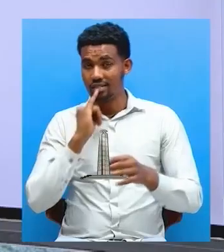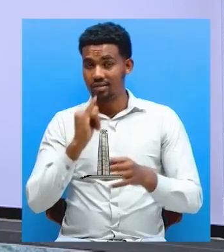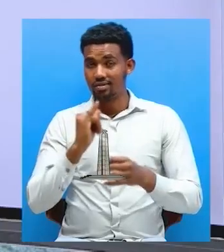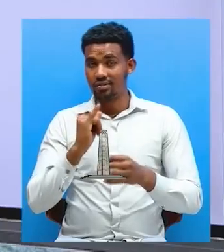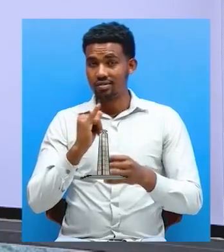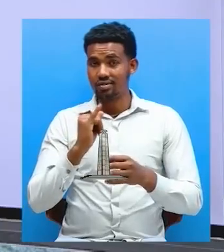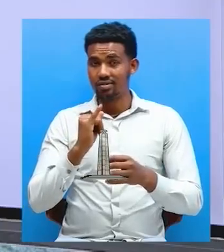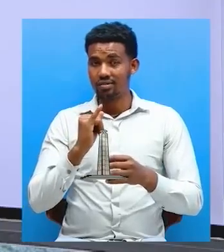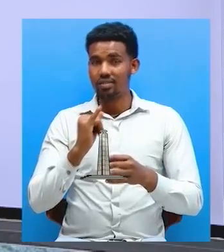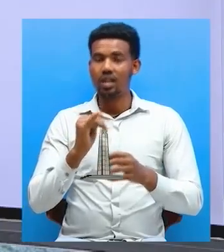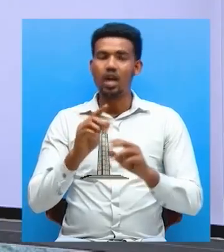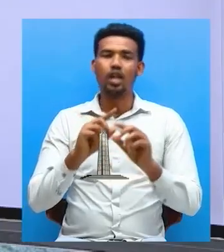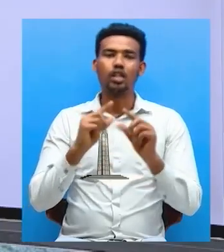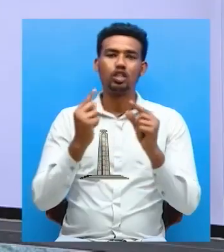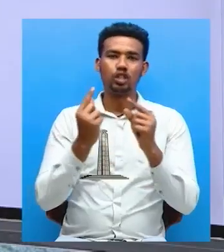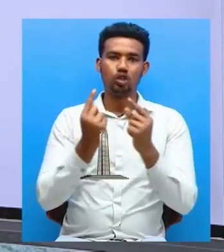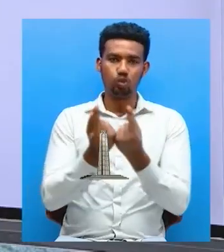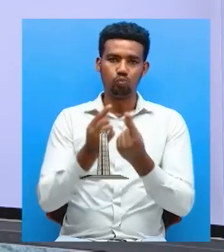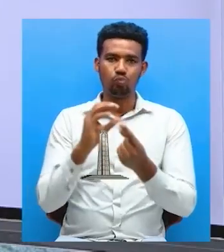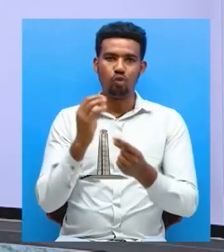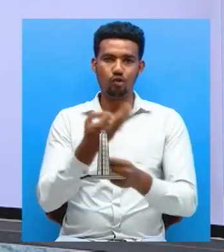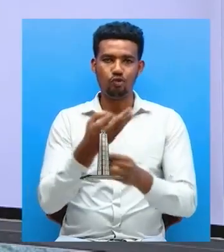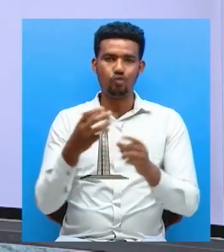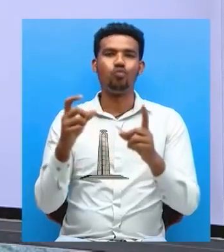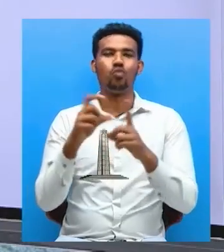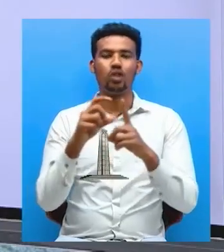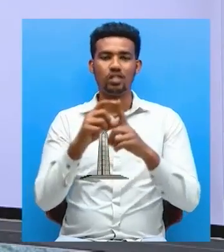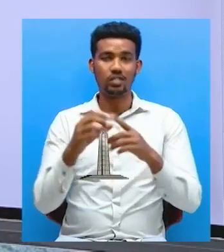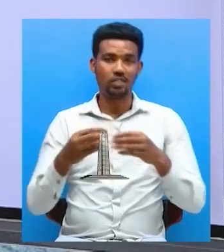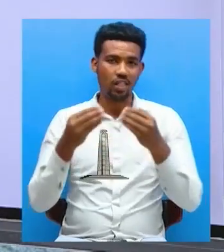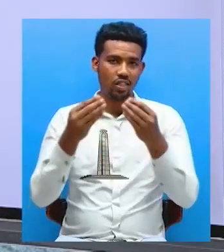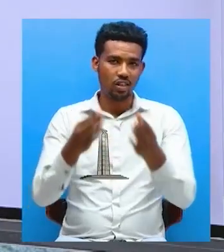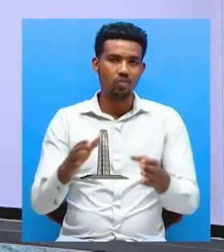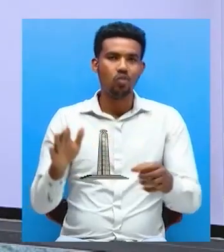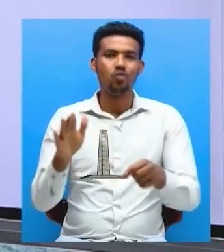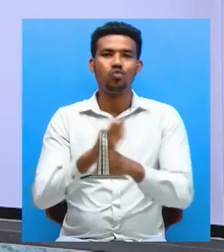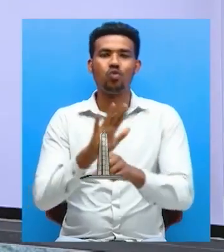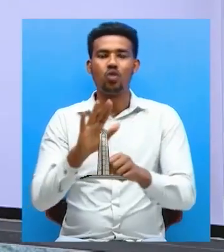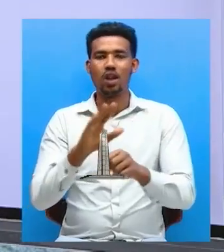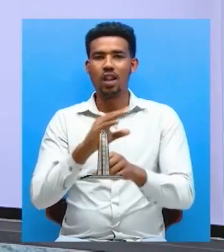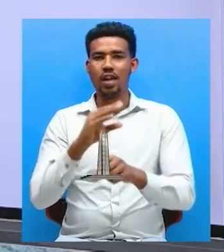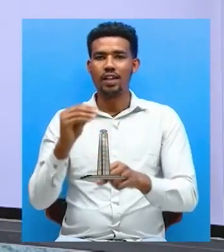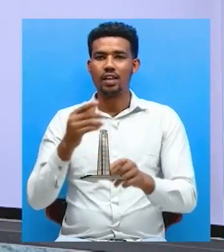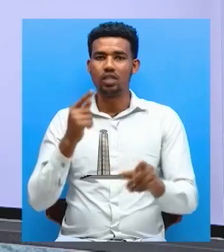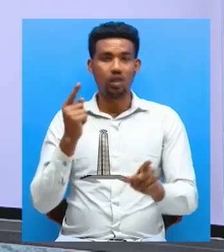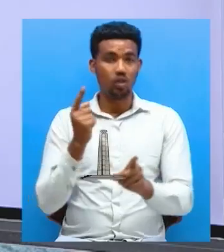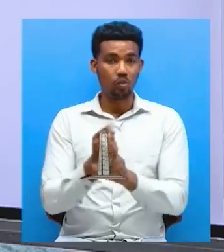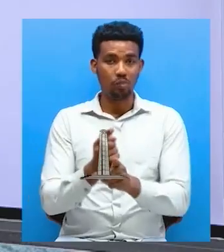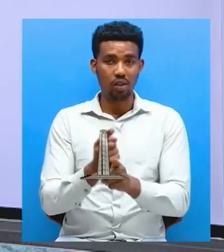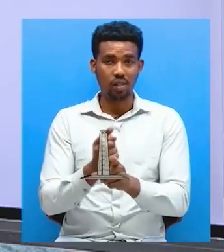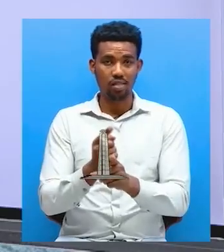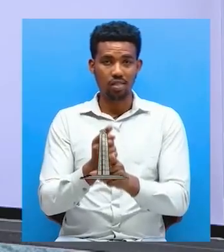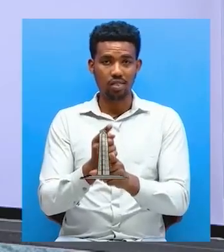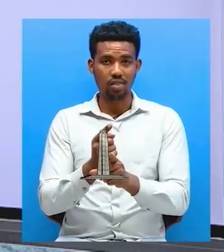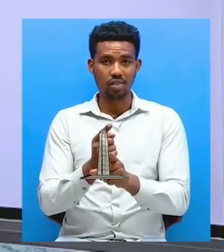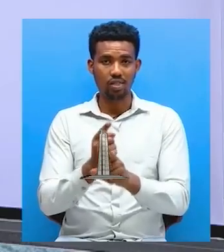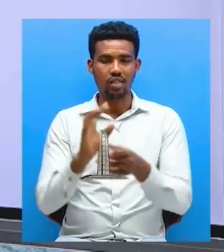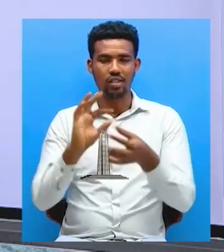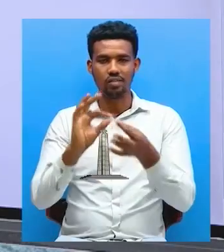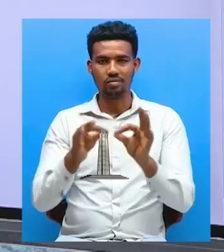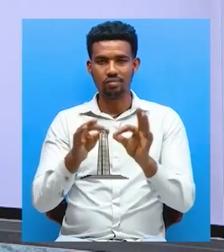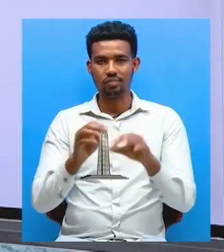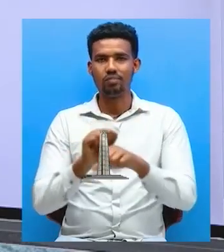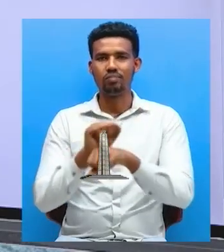sentences are a group of words that gives the full and the complete thought. That's the definition